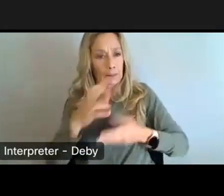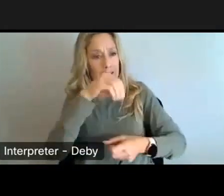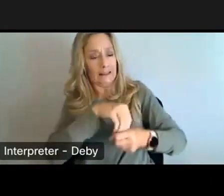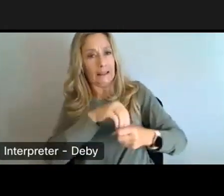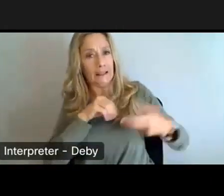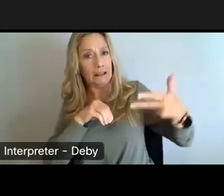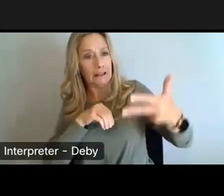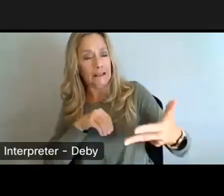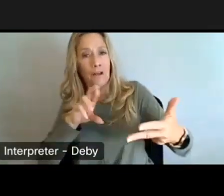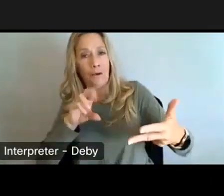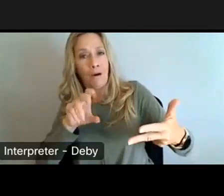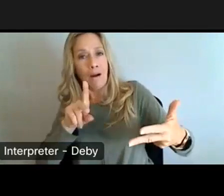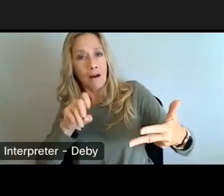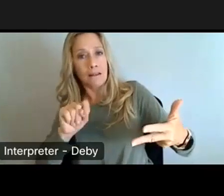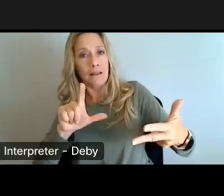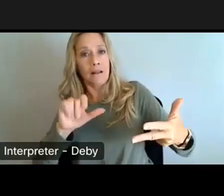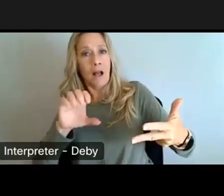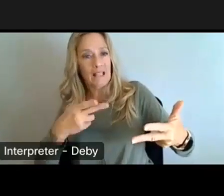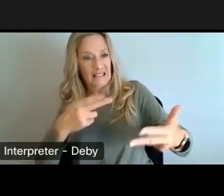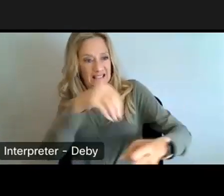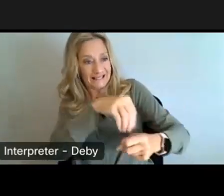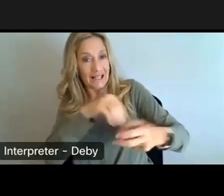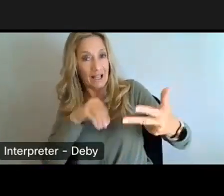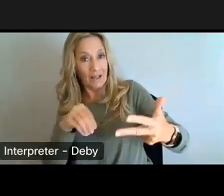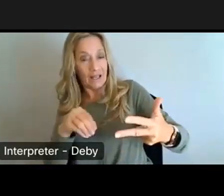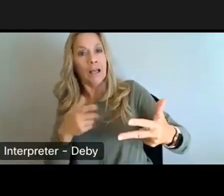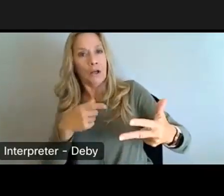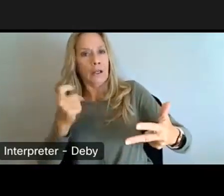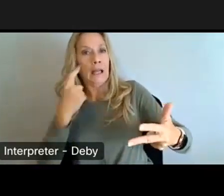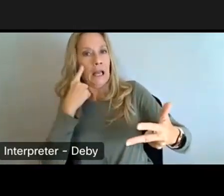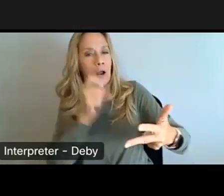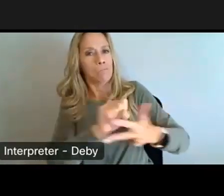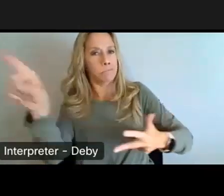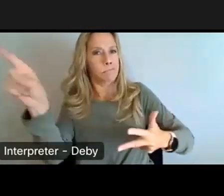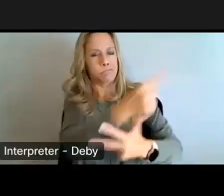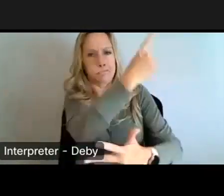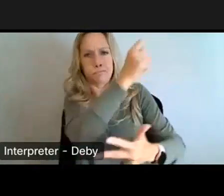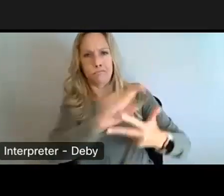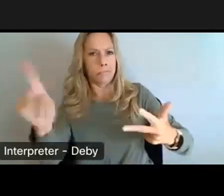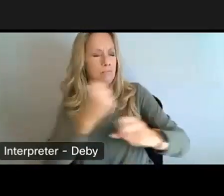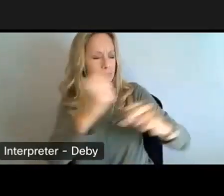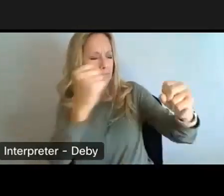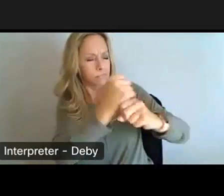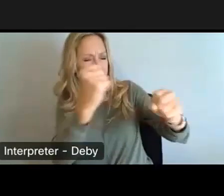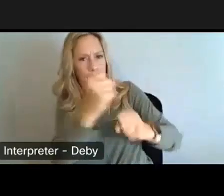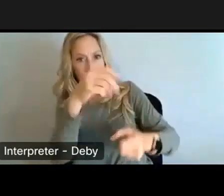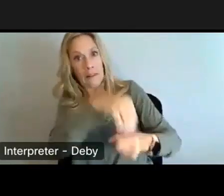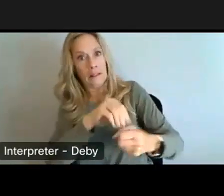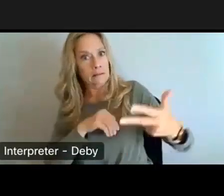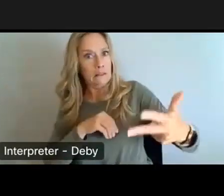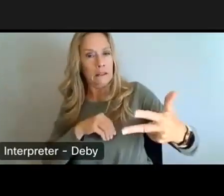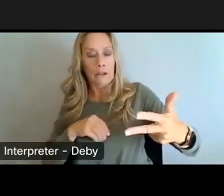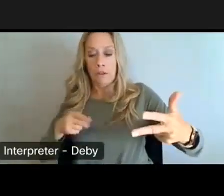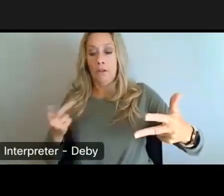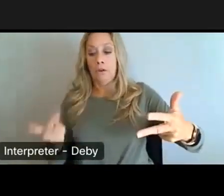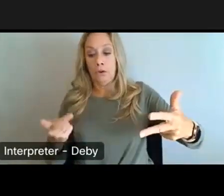rocket launchers in the vehicle, and you could hear some of those rounds starting to cook off. And guys were still trying